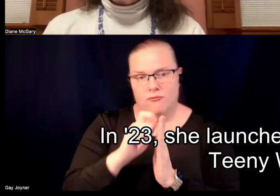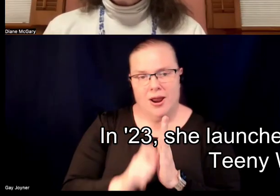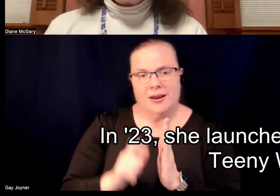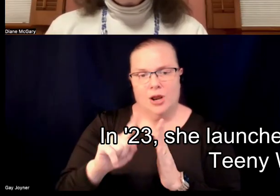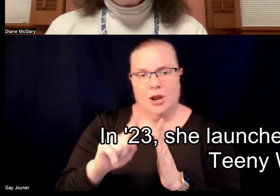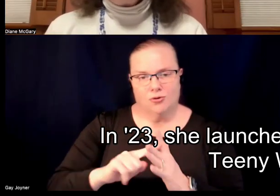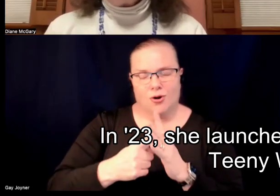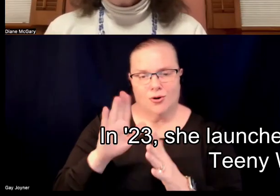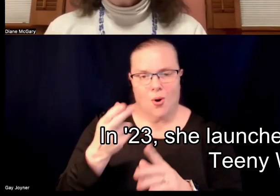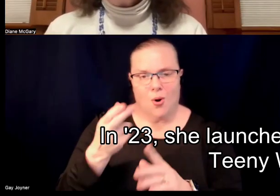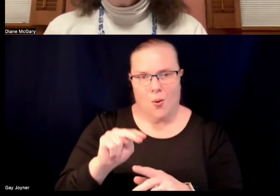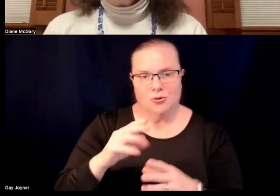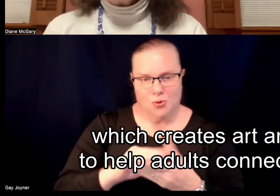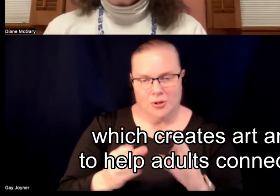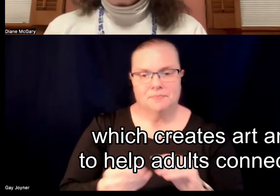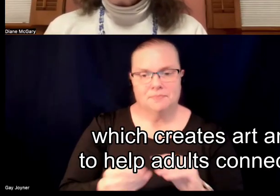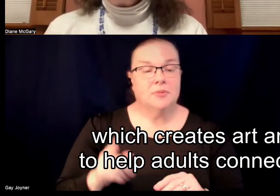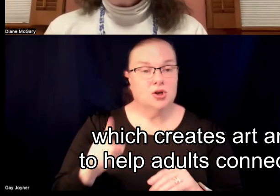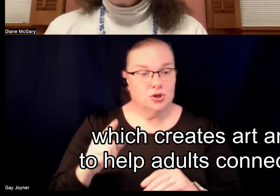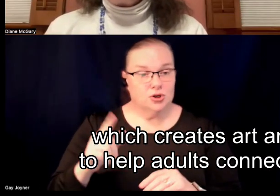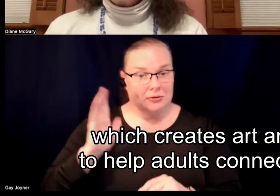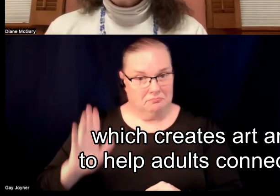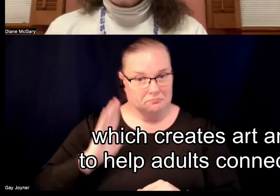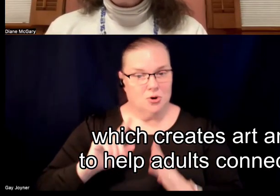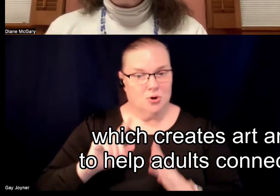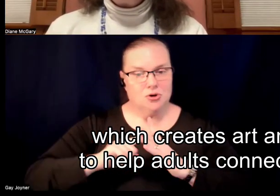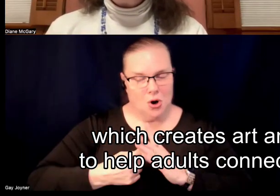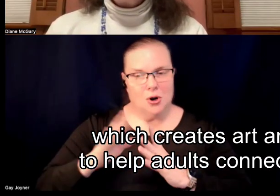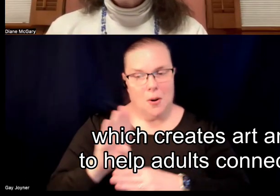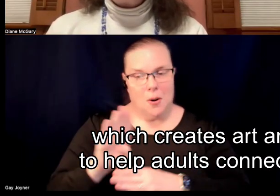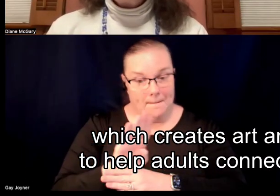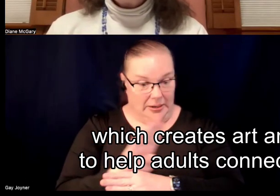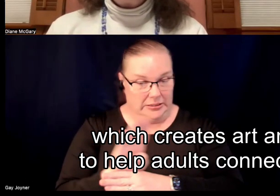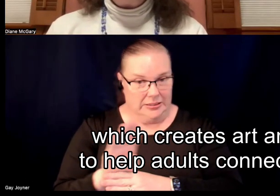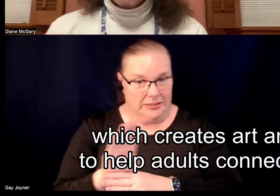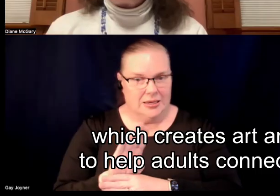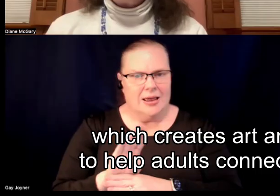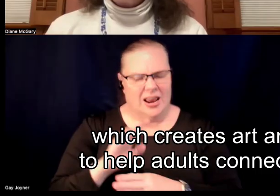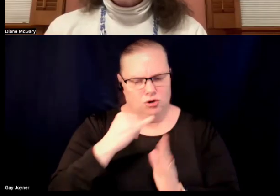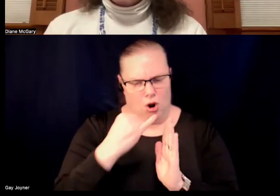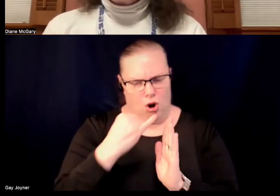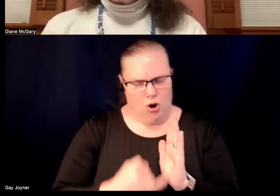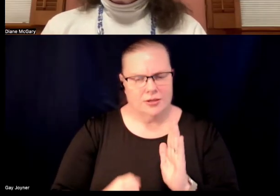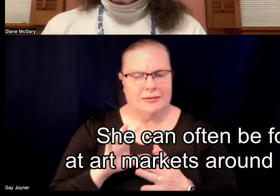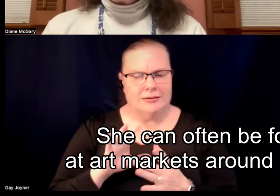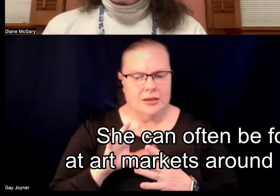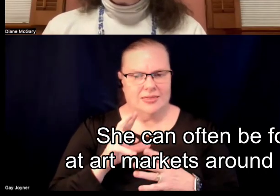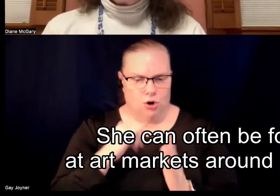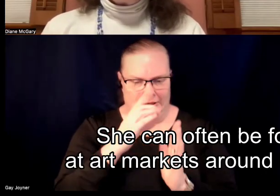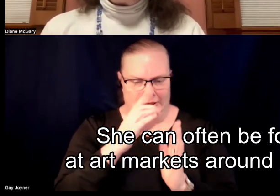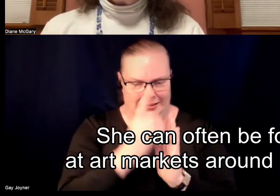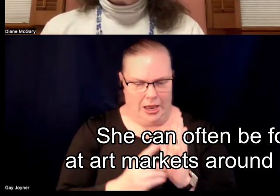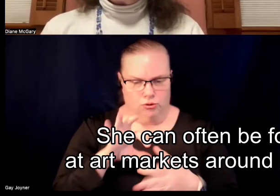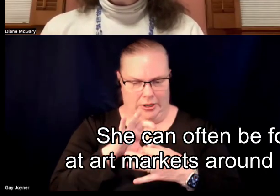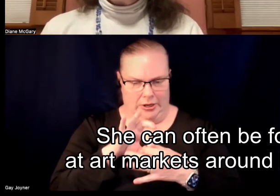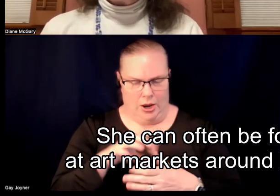own business, Teeny Wanders, which creates art and products designed to help adults connect with their inner child. She can often